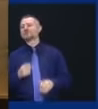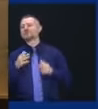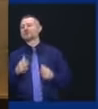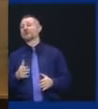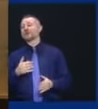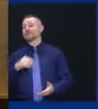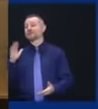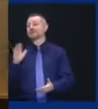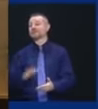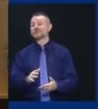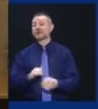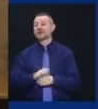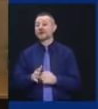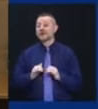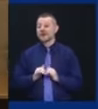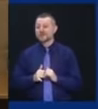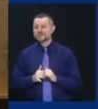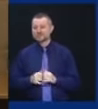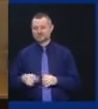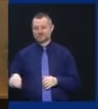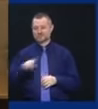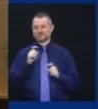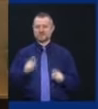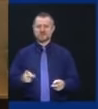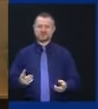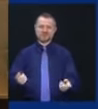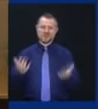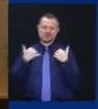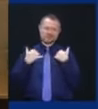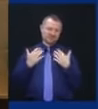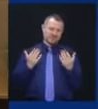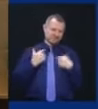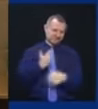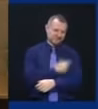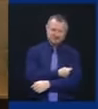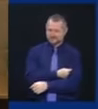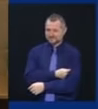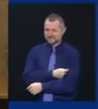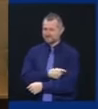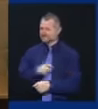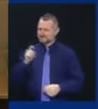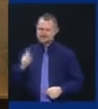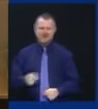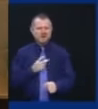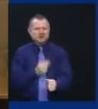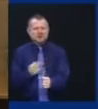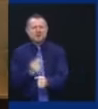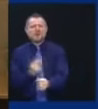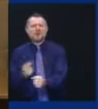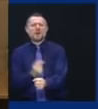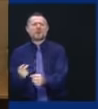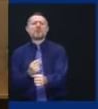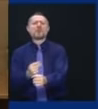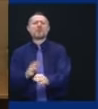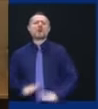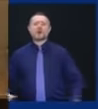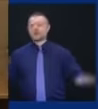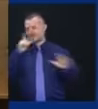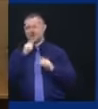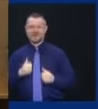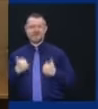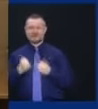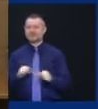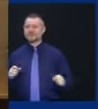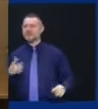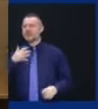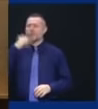for COVID is if we take the vaccine, is if we get vaccinations into arms of our residents. old and young,